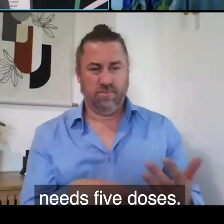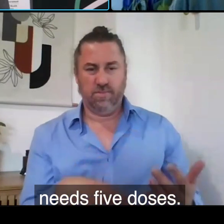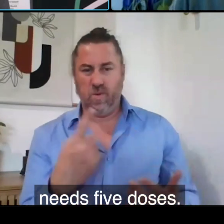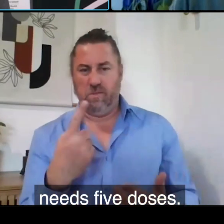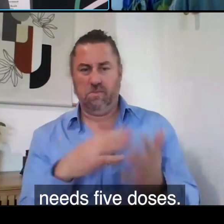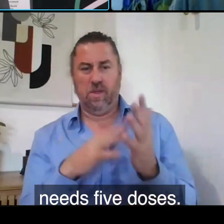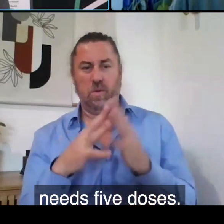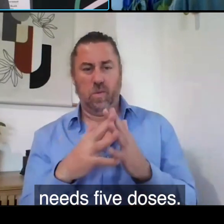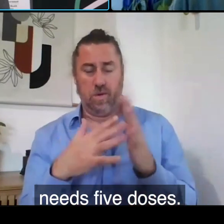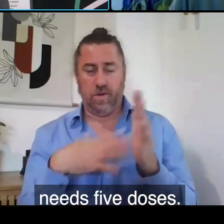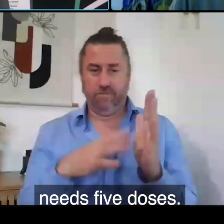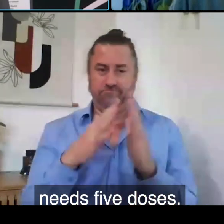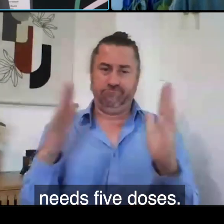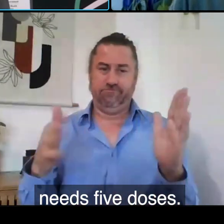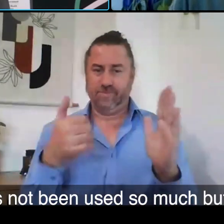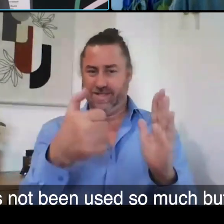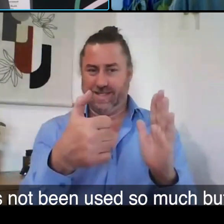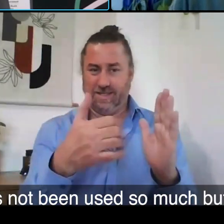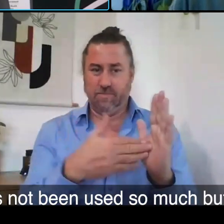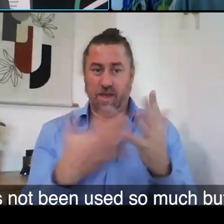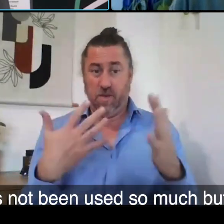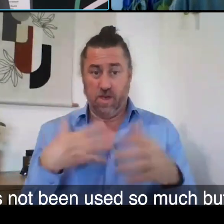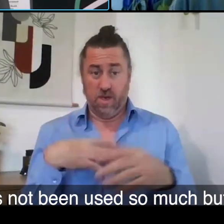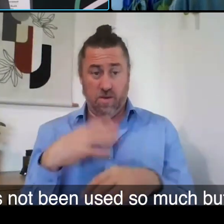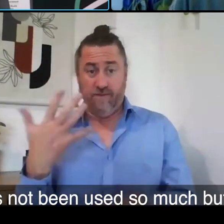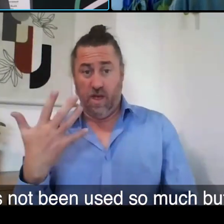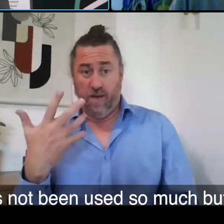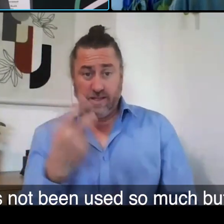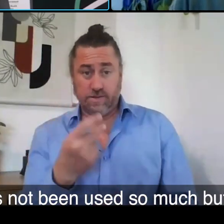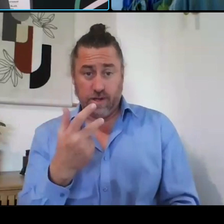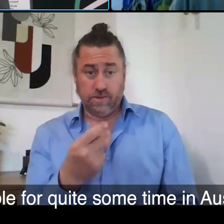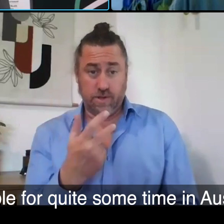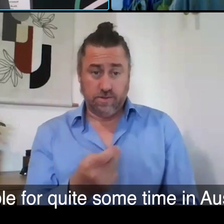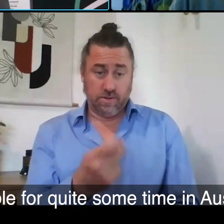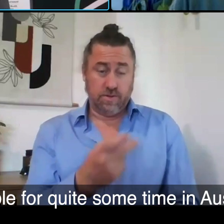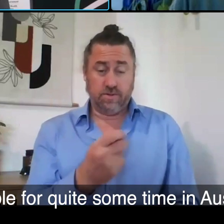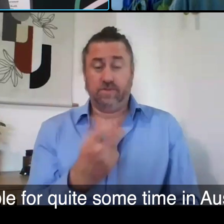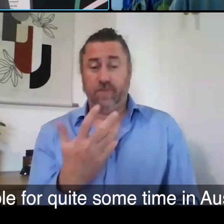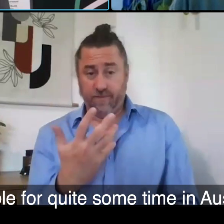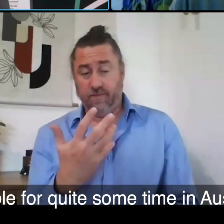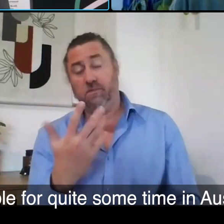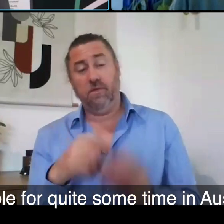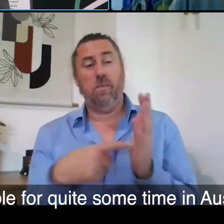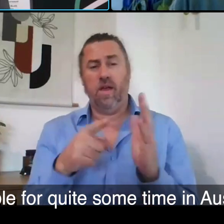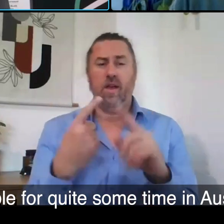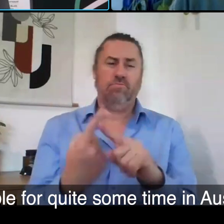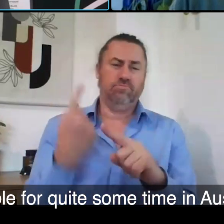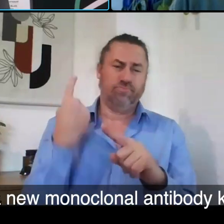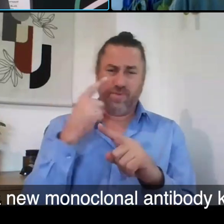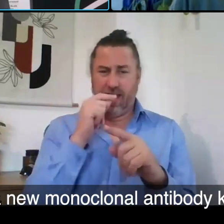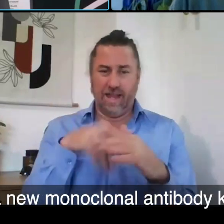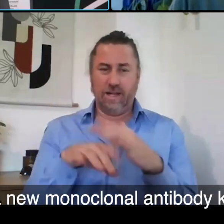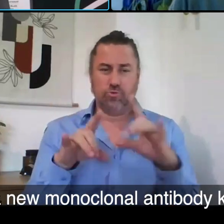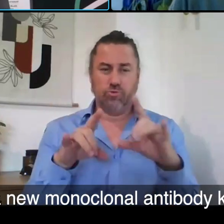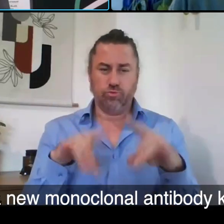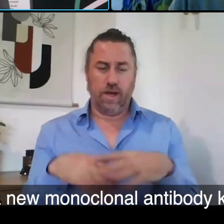particularly, needs 5 doses. And so that's not been used so much, but it has been available for quite some time in Australia. There's